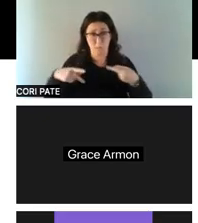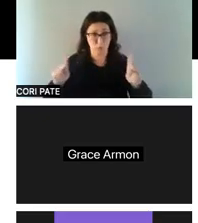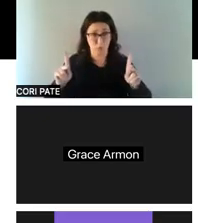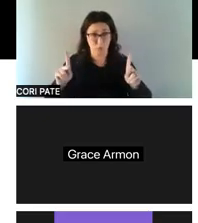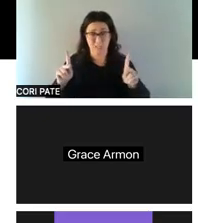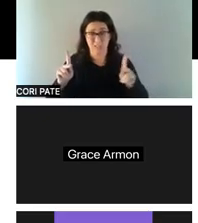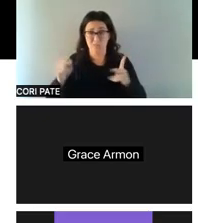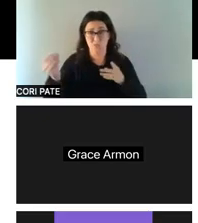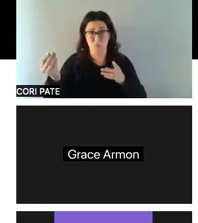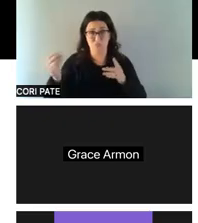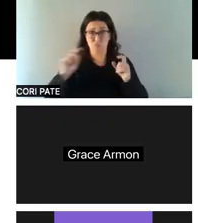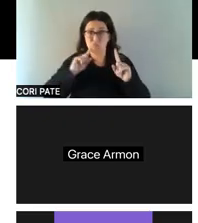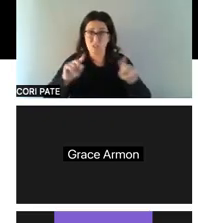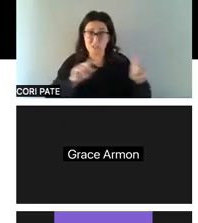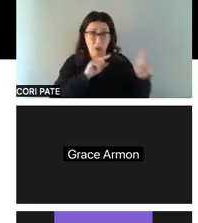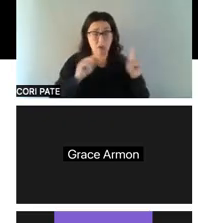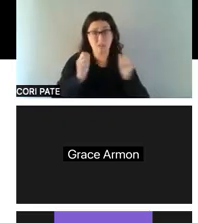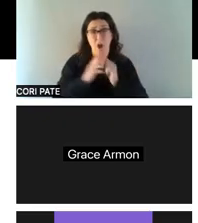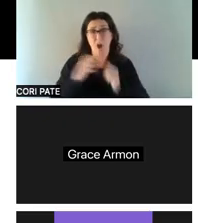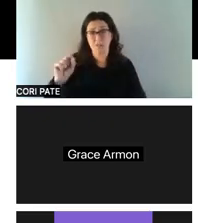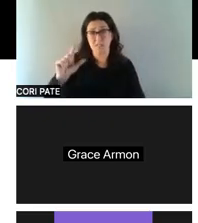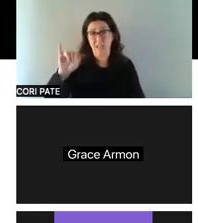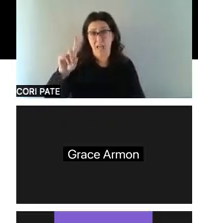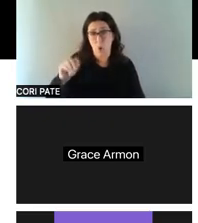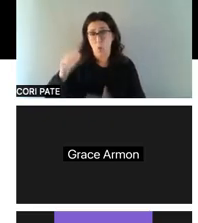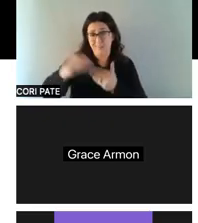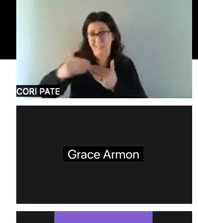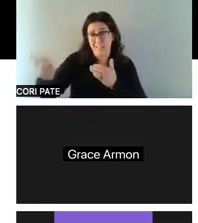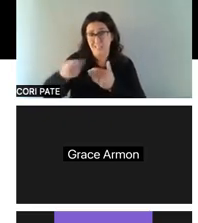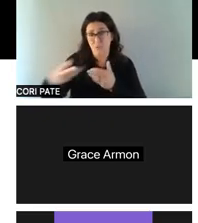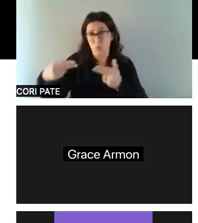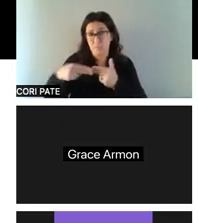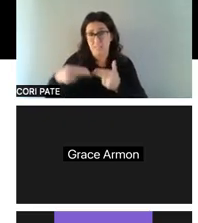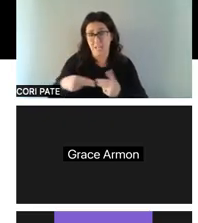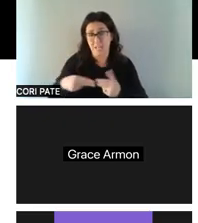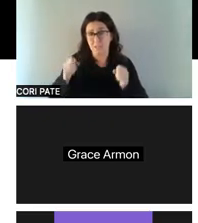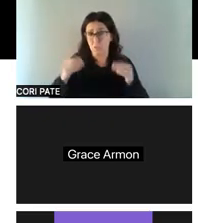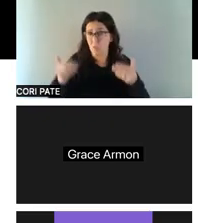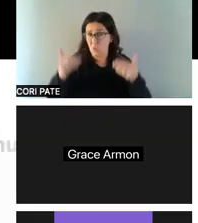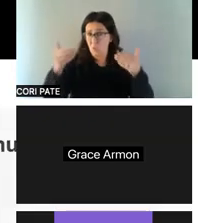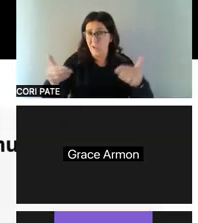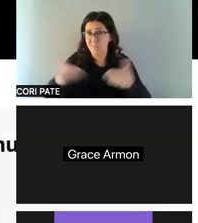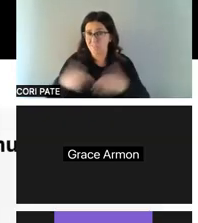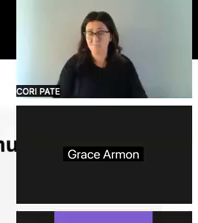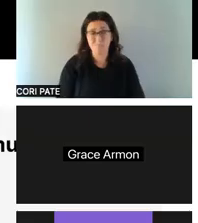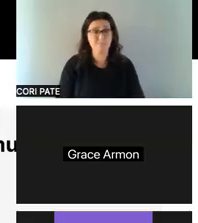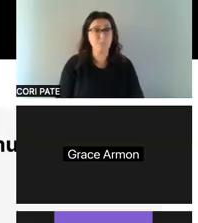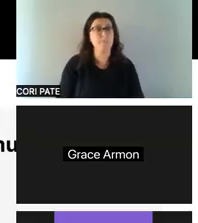some of your responses via Slido in the next few slides. So with that being said, we can go to the next slide, please.